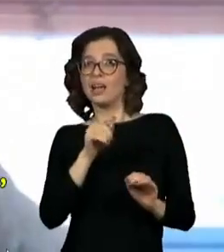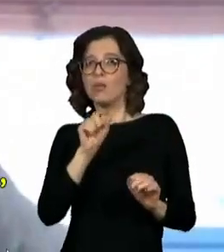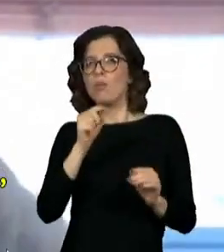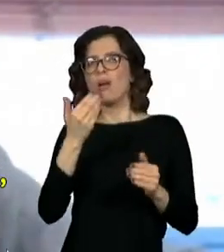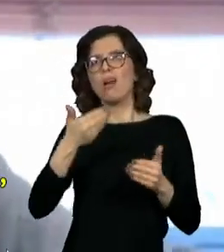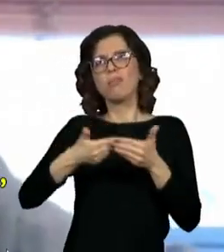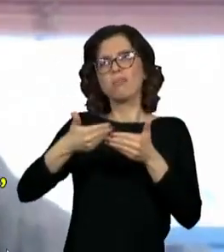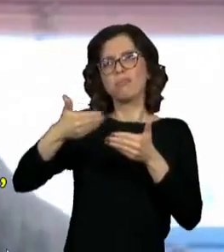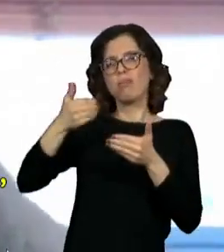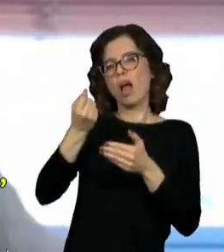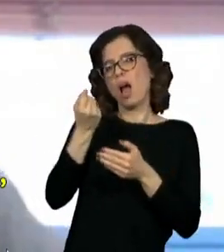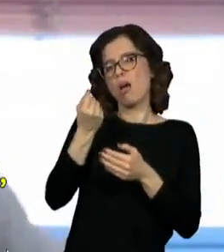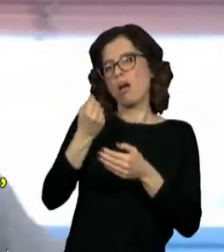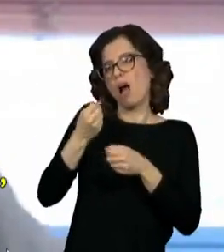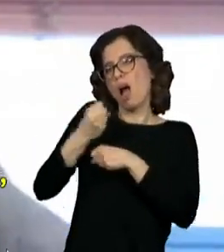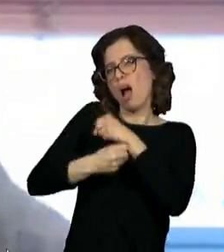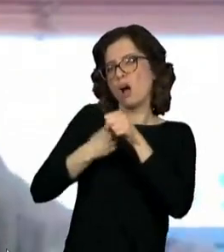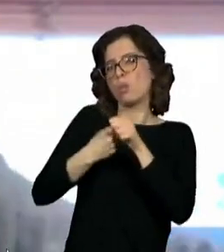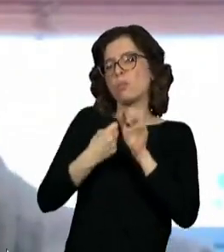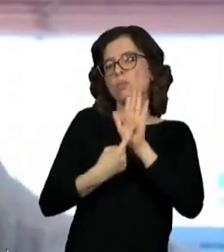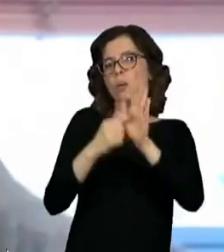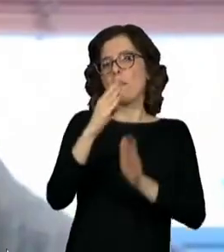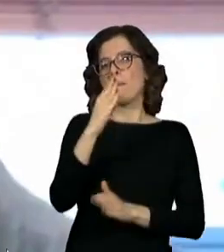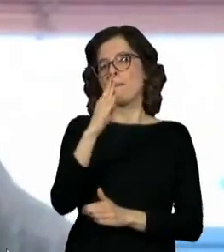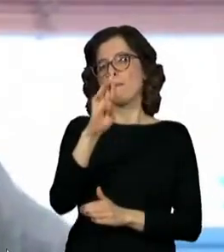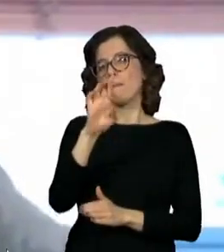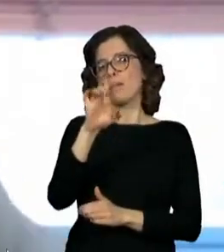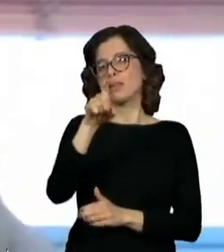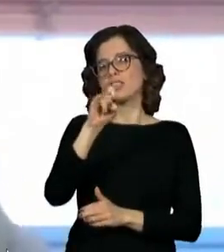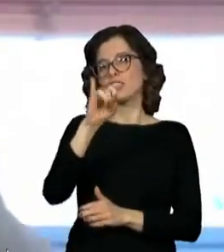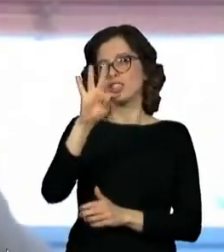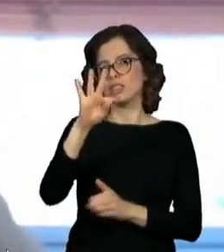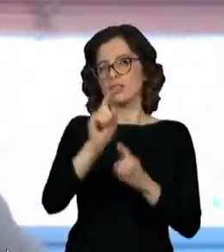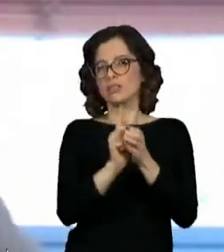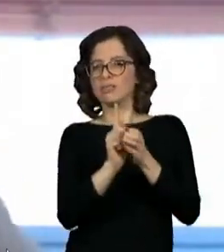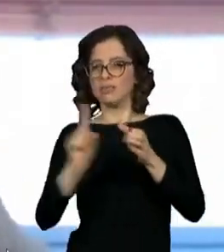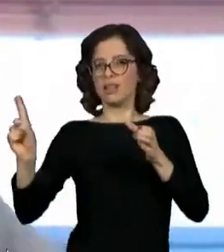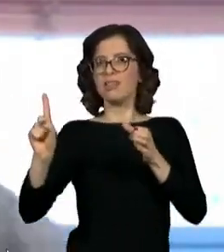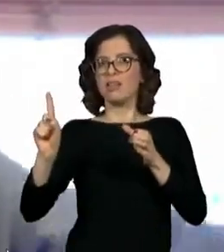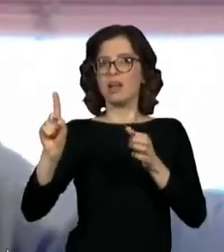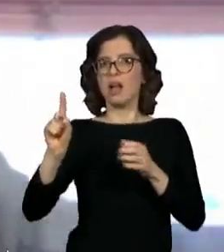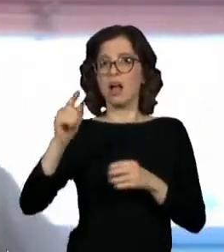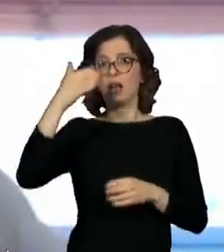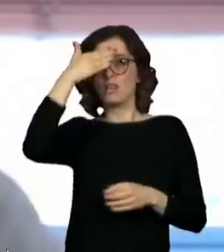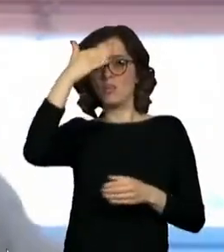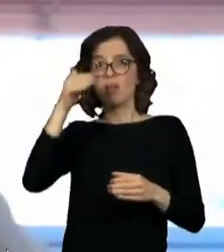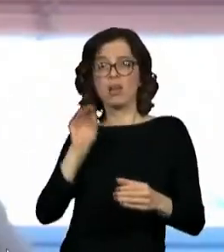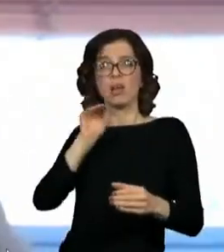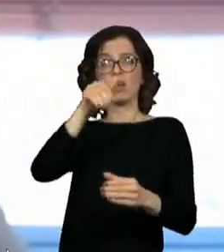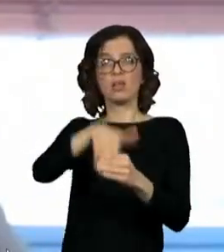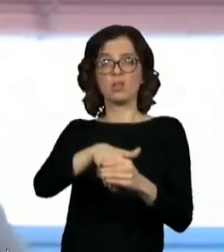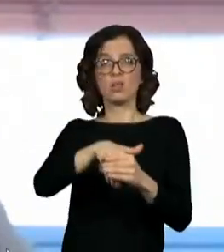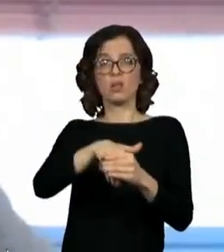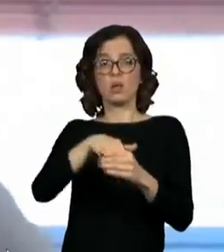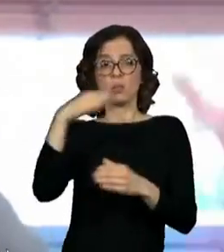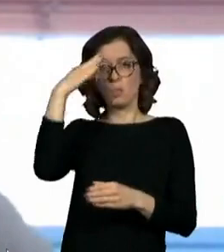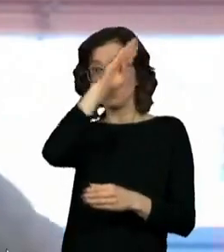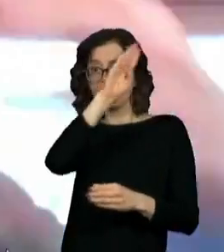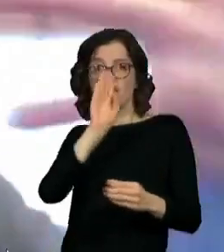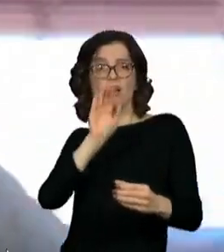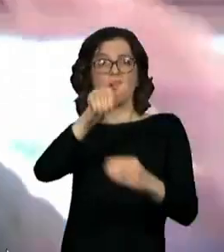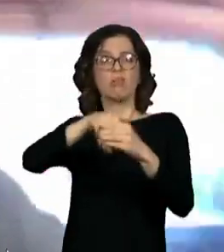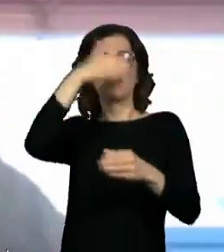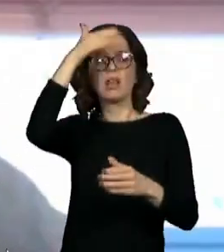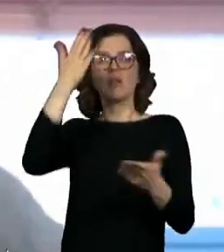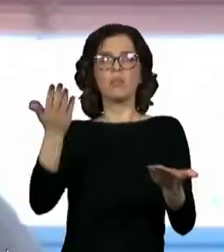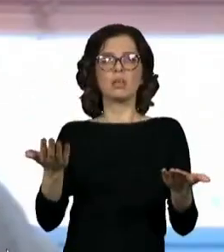a few years when Brexit happened and Trump was elected and then Bolsonaro was elected and it looked